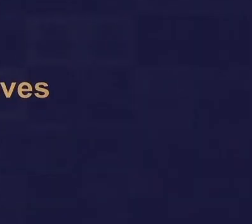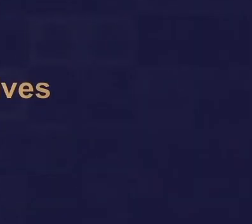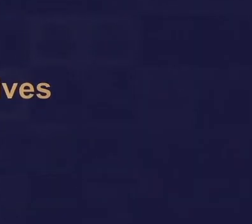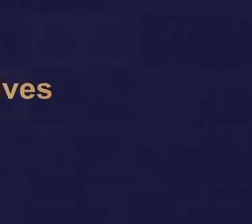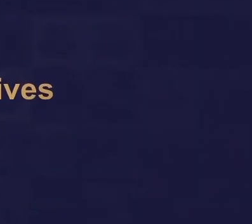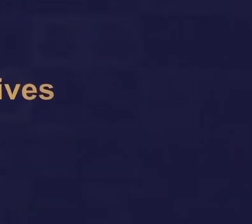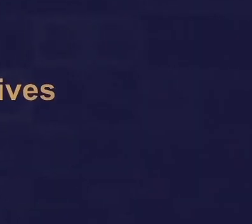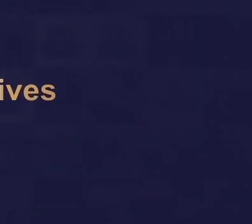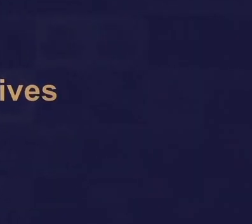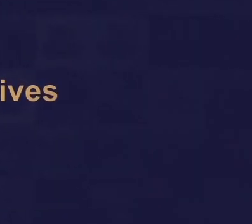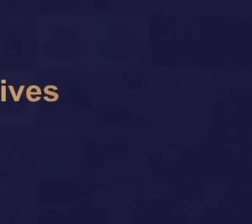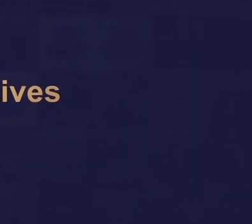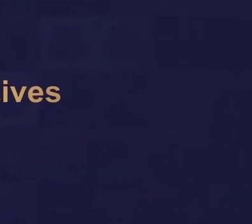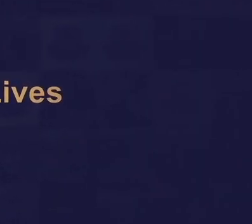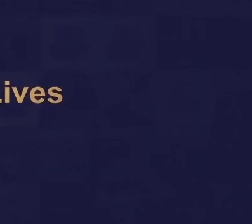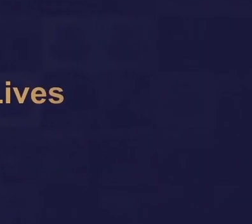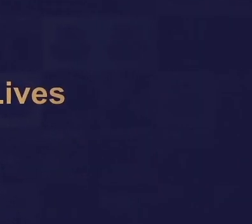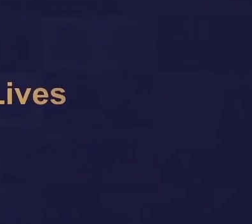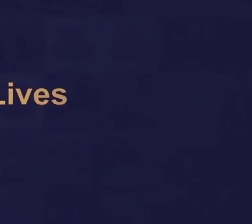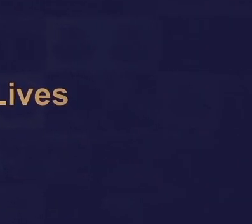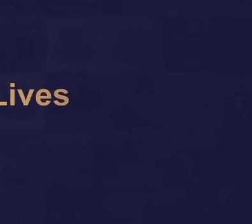their fields, generating some of the most exciting creative works and research in the state. And they are here